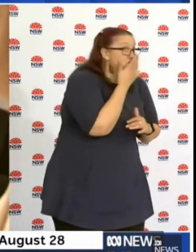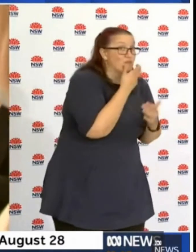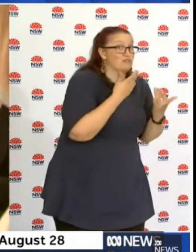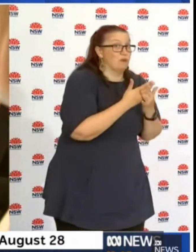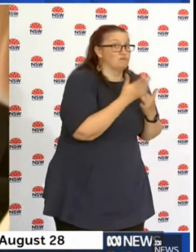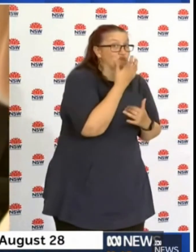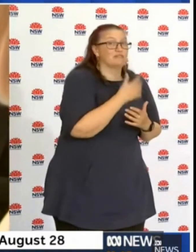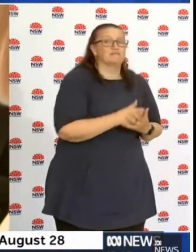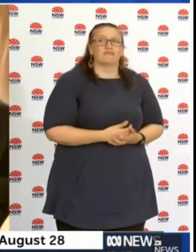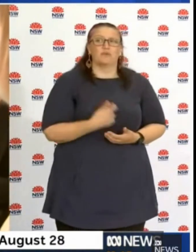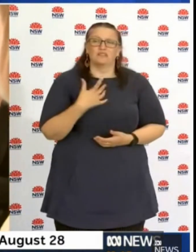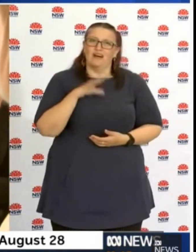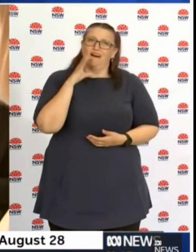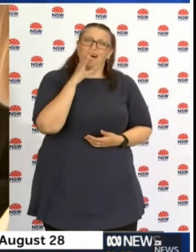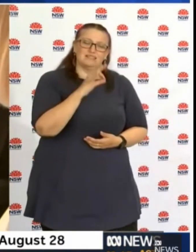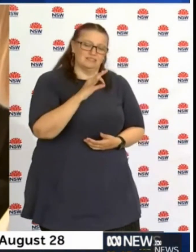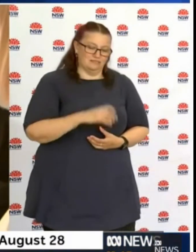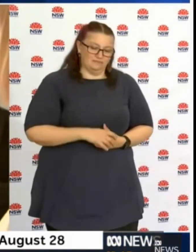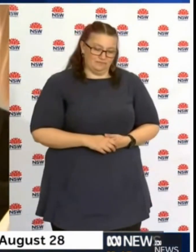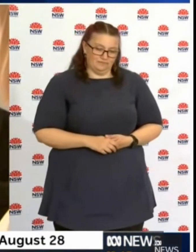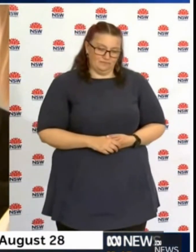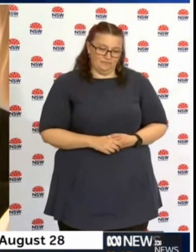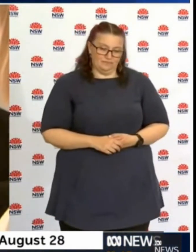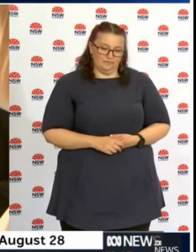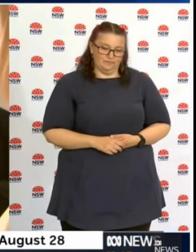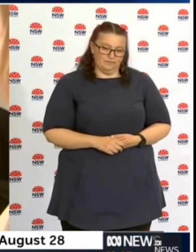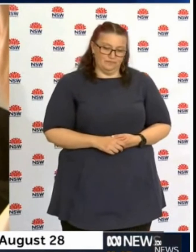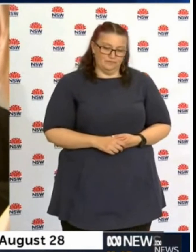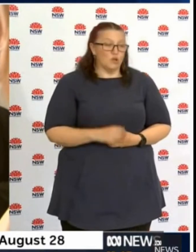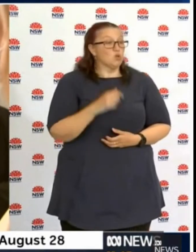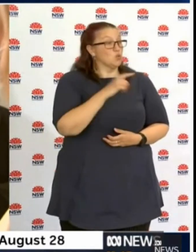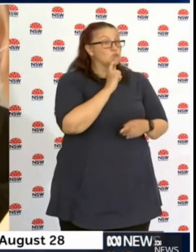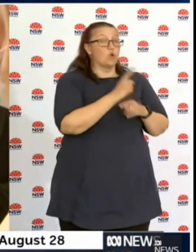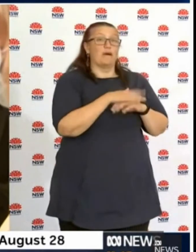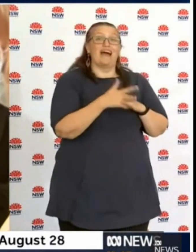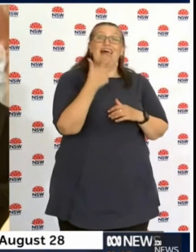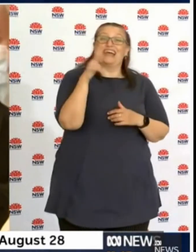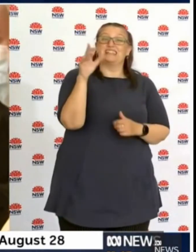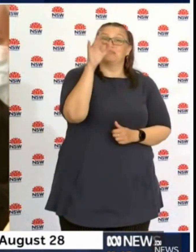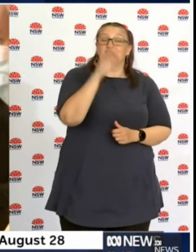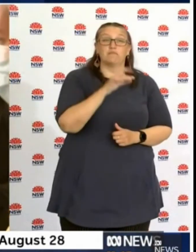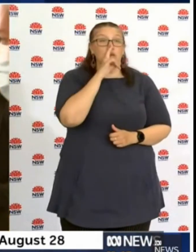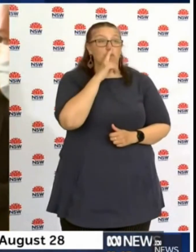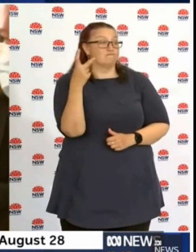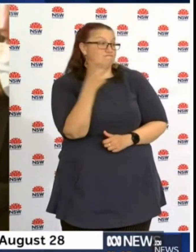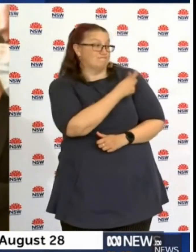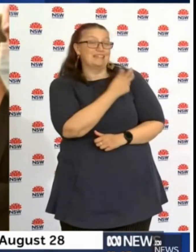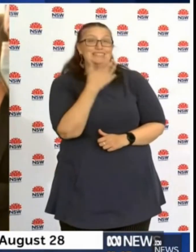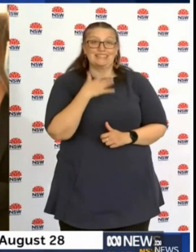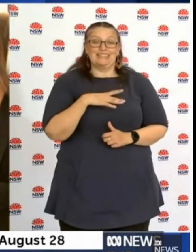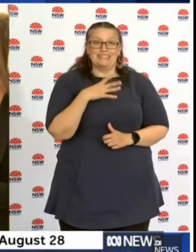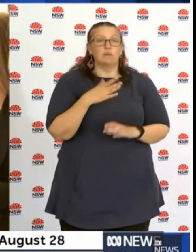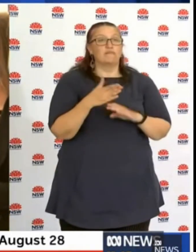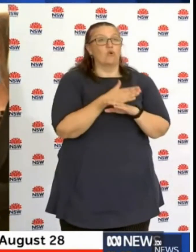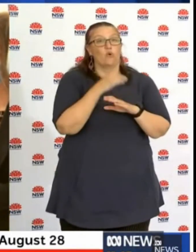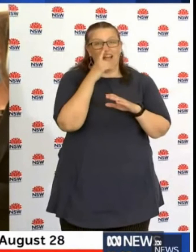apologise. I want to ask, do you have any modelling surrounding, I know we've heard the 80% figure, we need 80% of the population to be